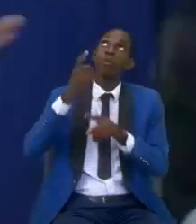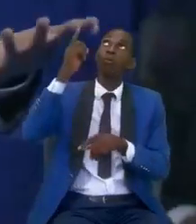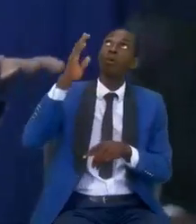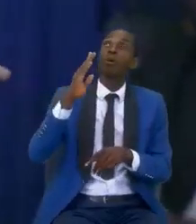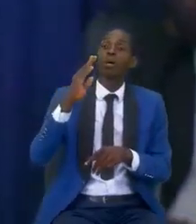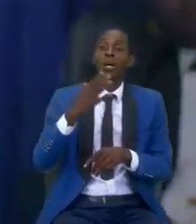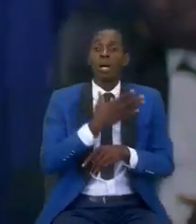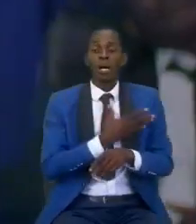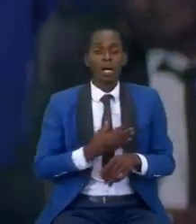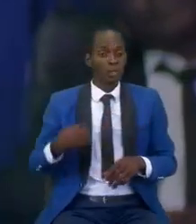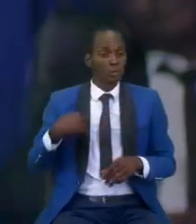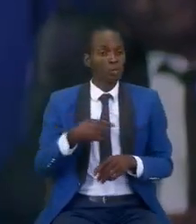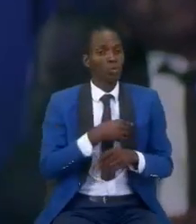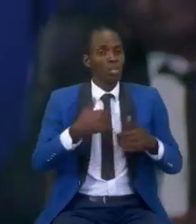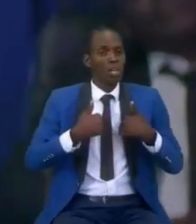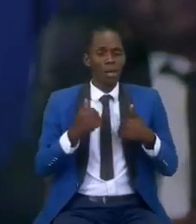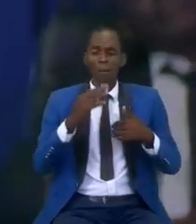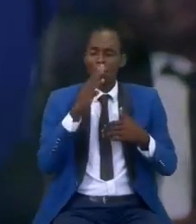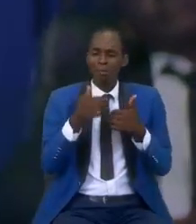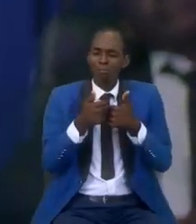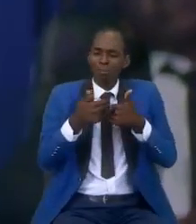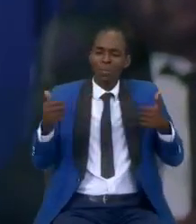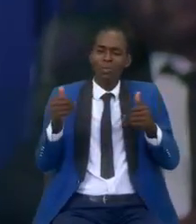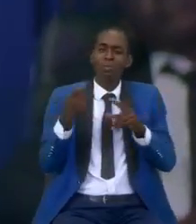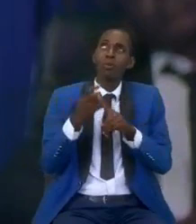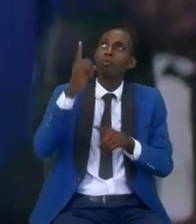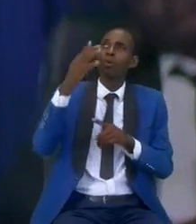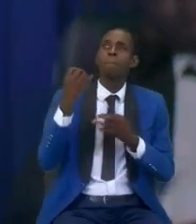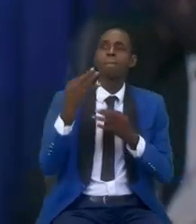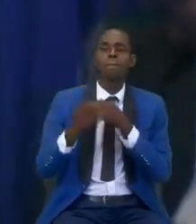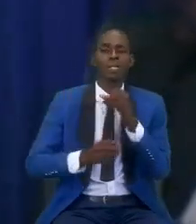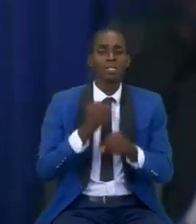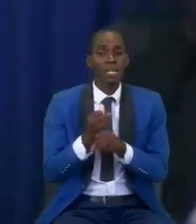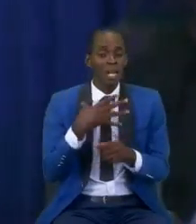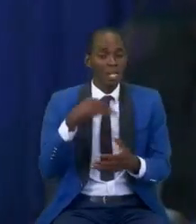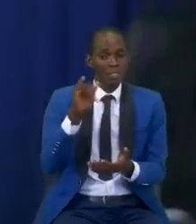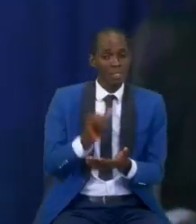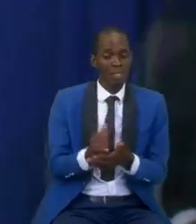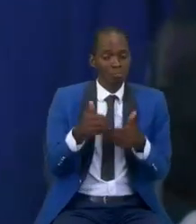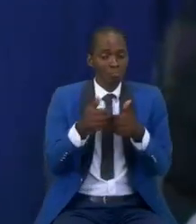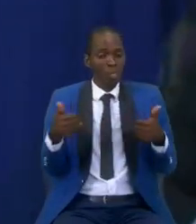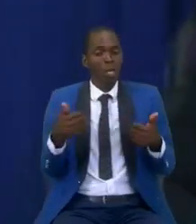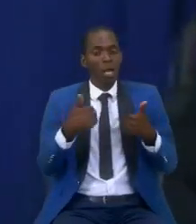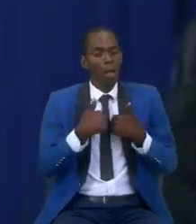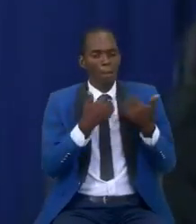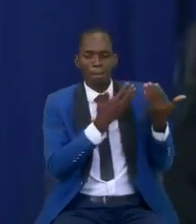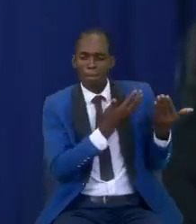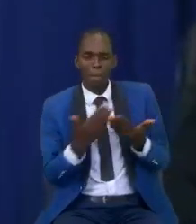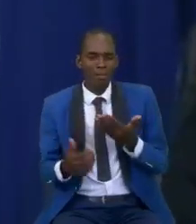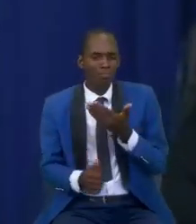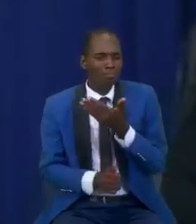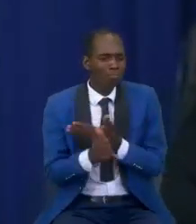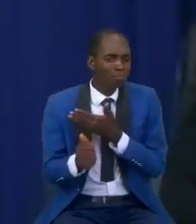and the separation has brought terrible sins, terrible sickness, terrible